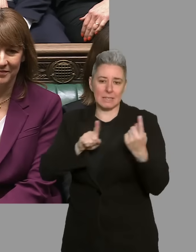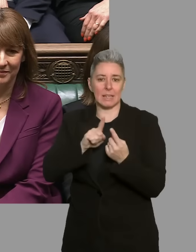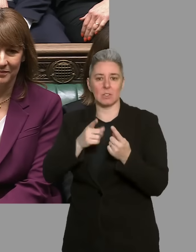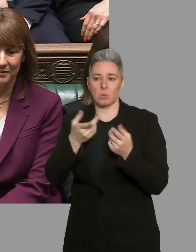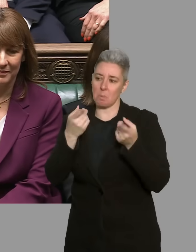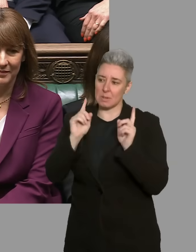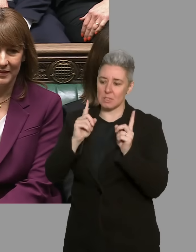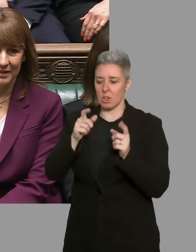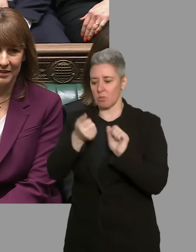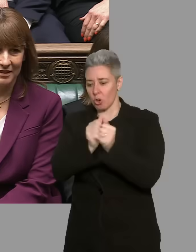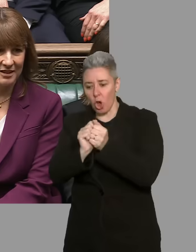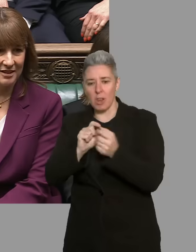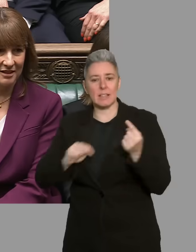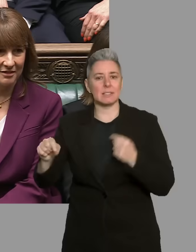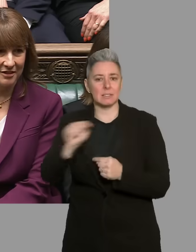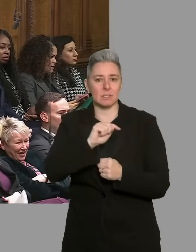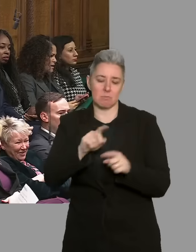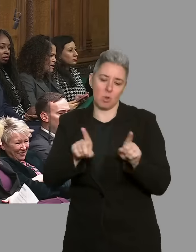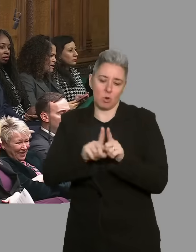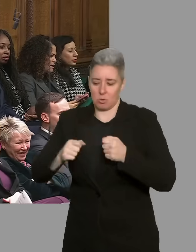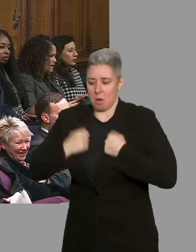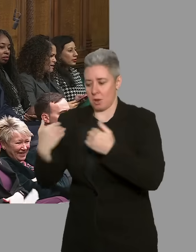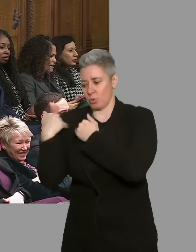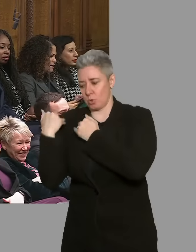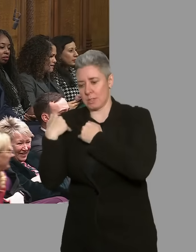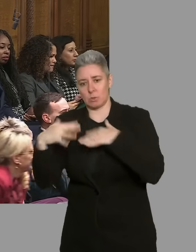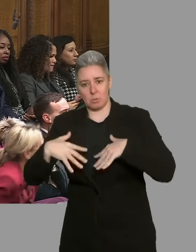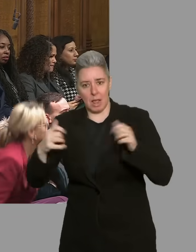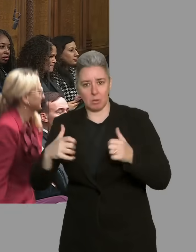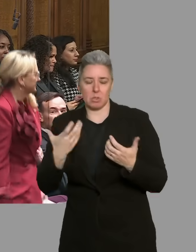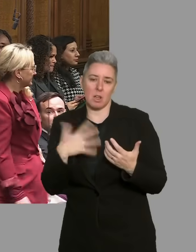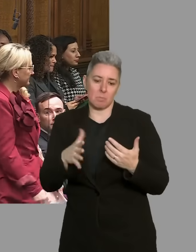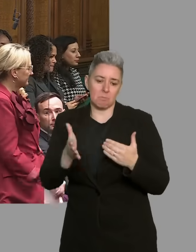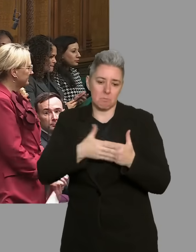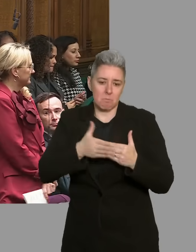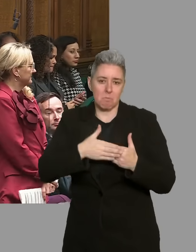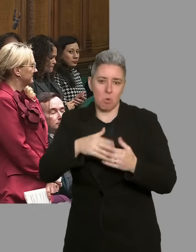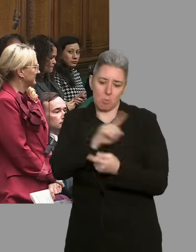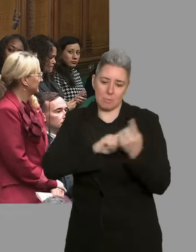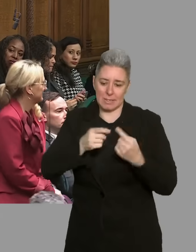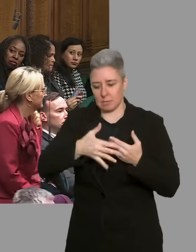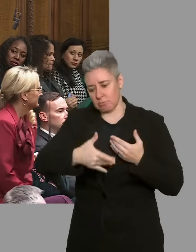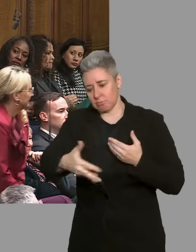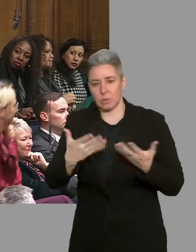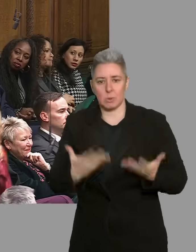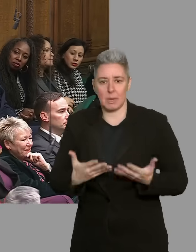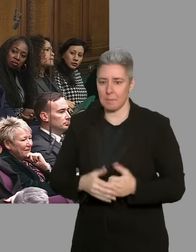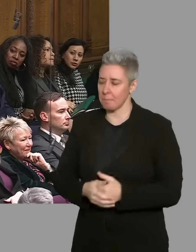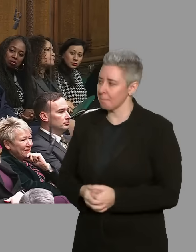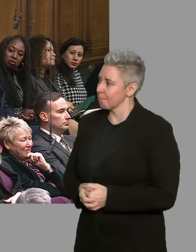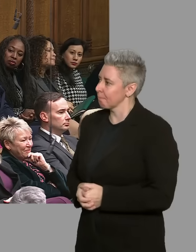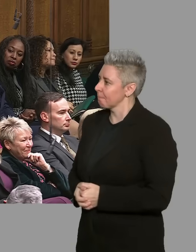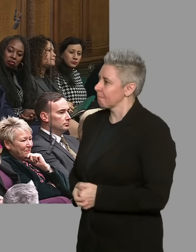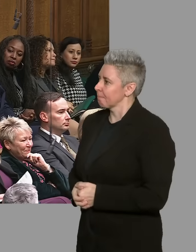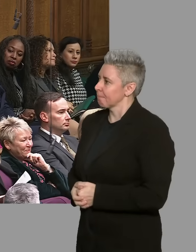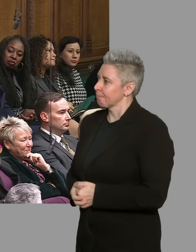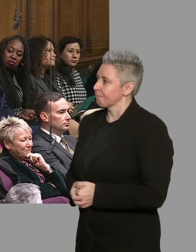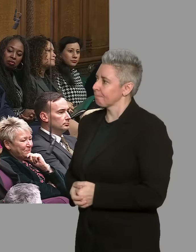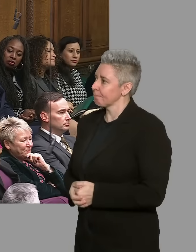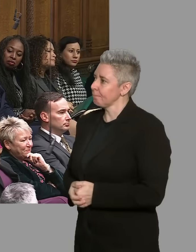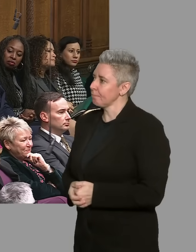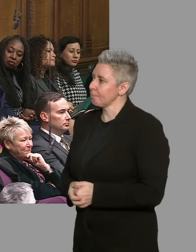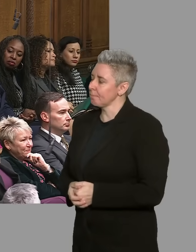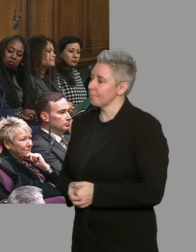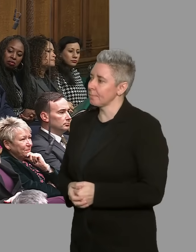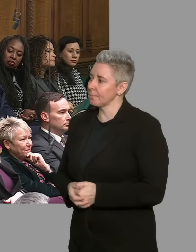had further such meetings later today. Thank you, Mr. Speaker. Leaseholders in my constituency and